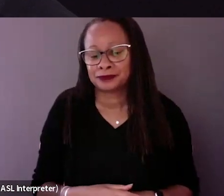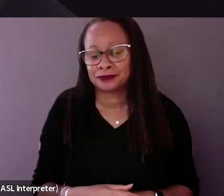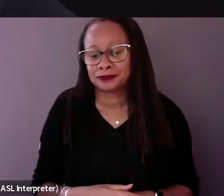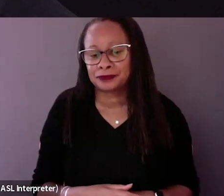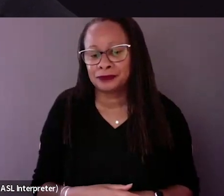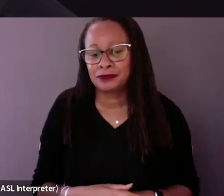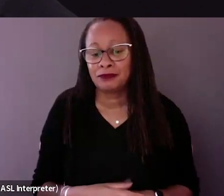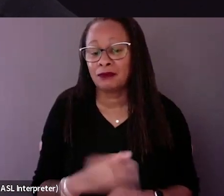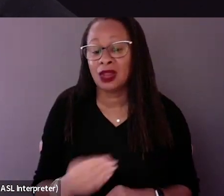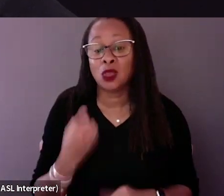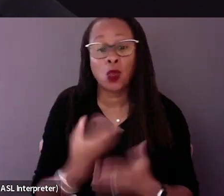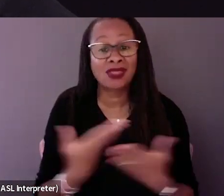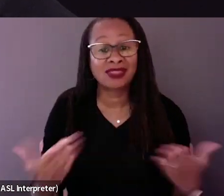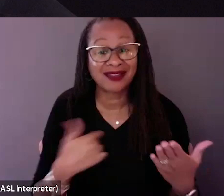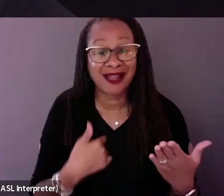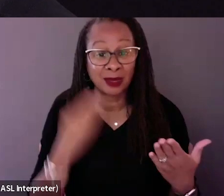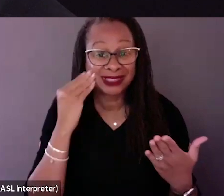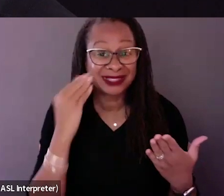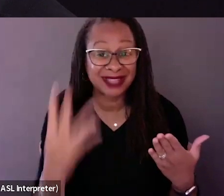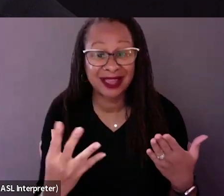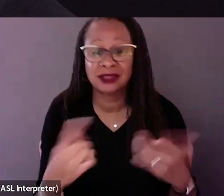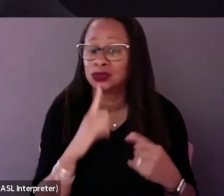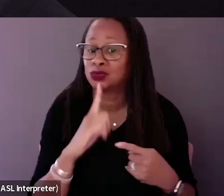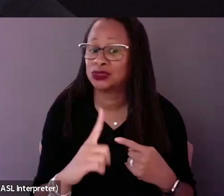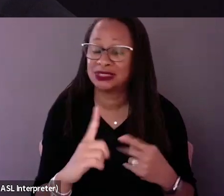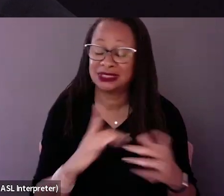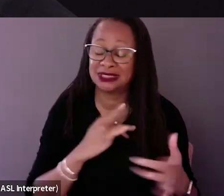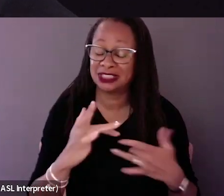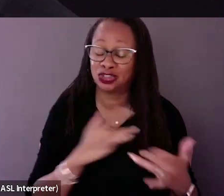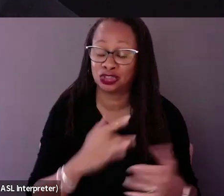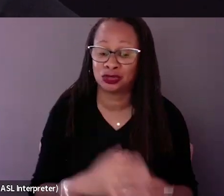And the one thing that I would say to really consider,